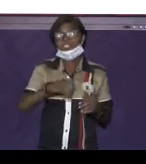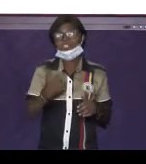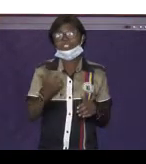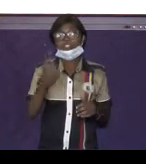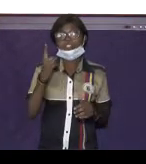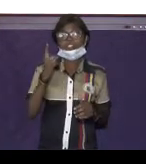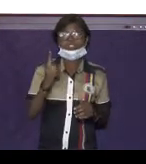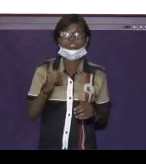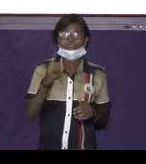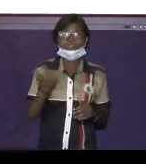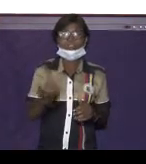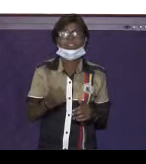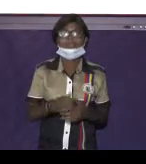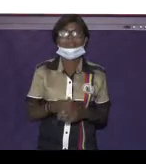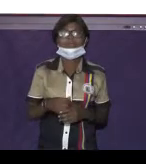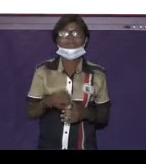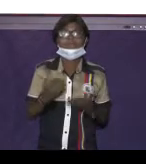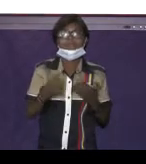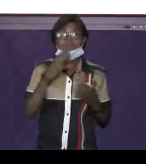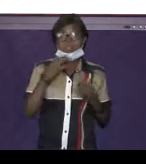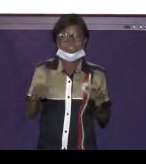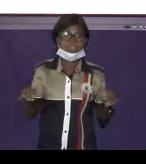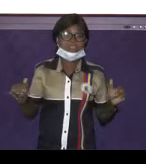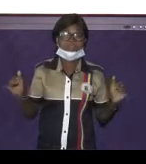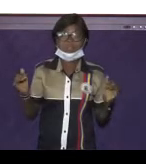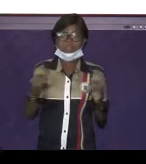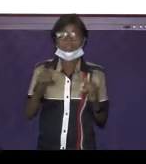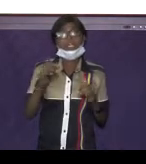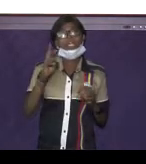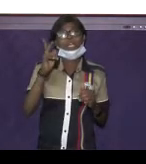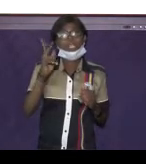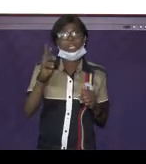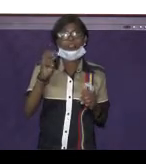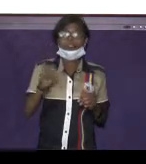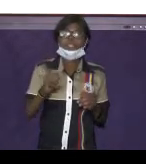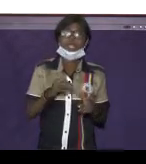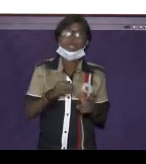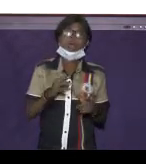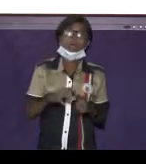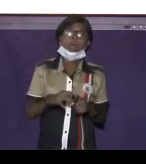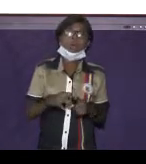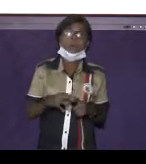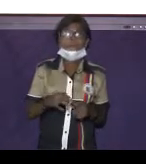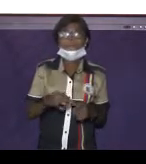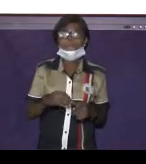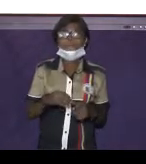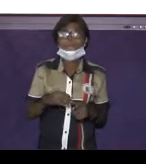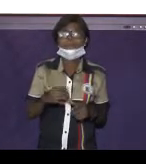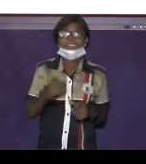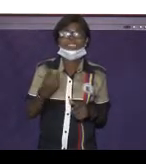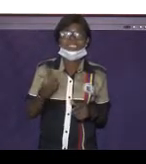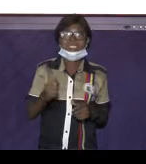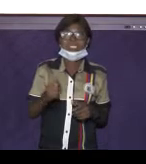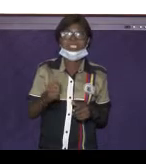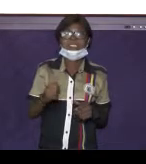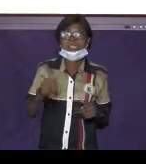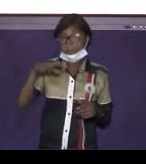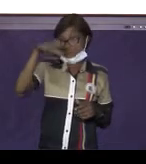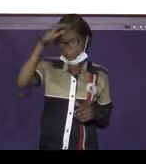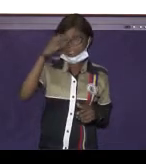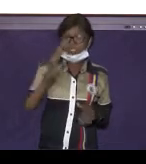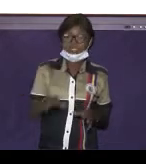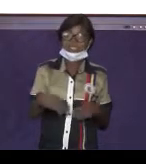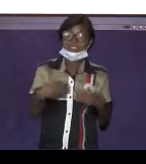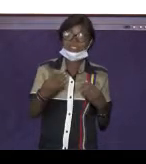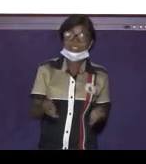in meters per second or they are both in kilometers per hour. But in this case, Usain's speed is given in kilometers